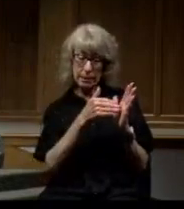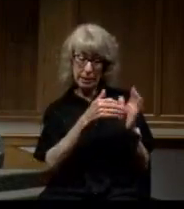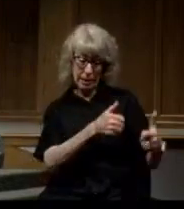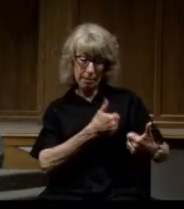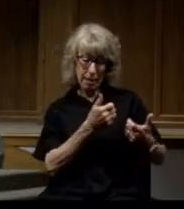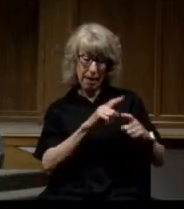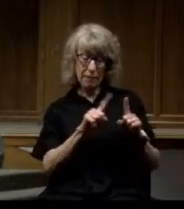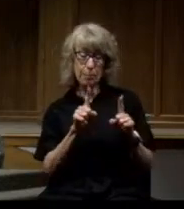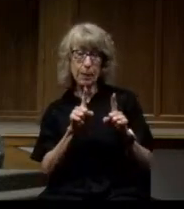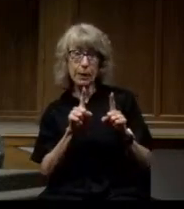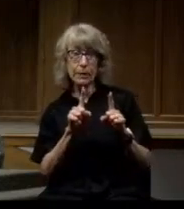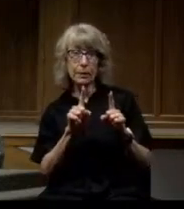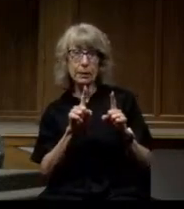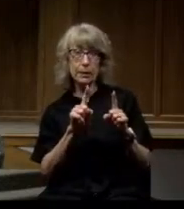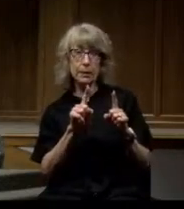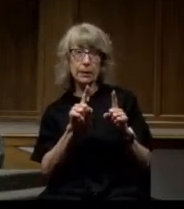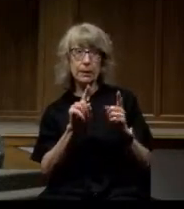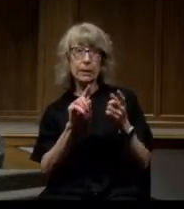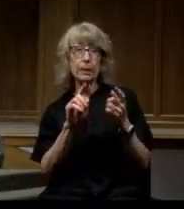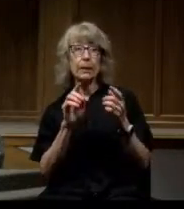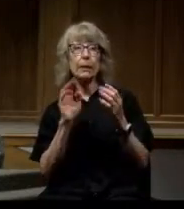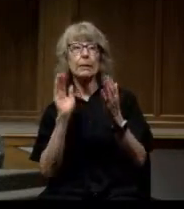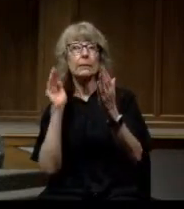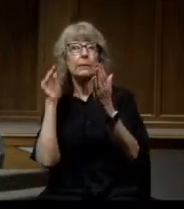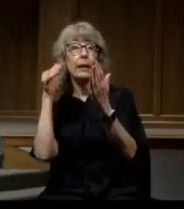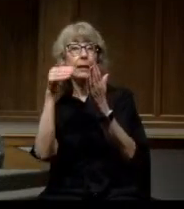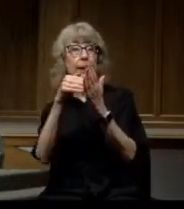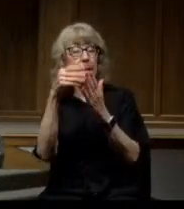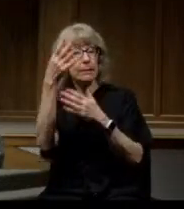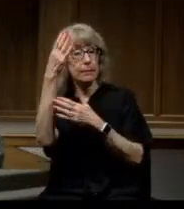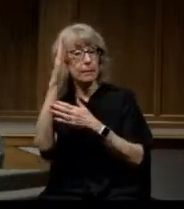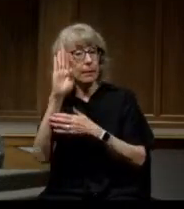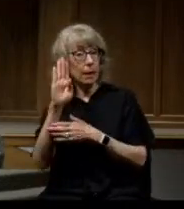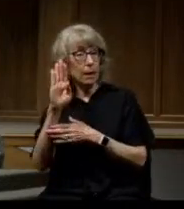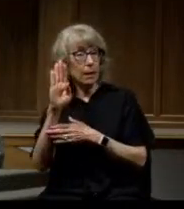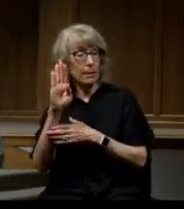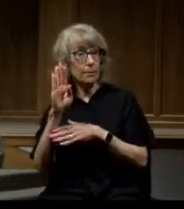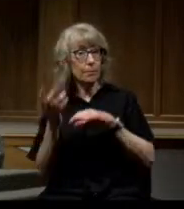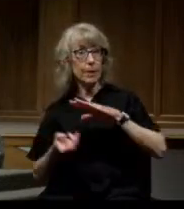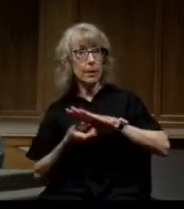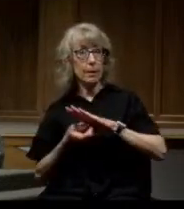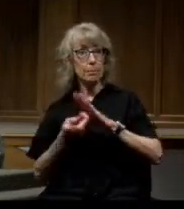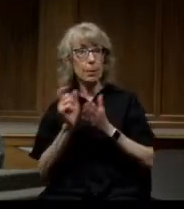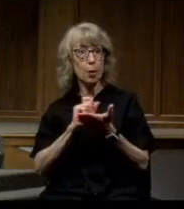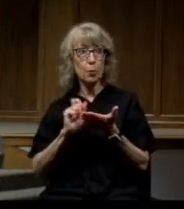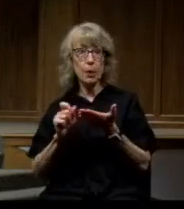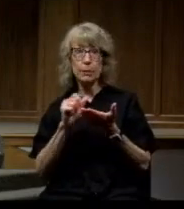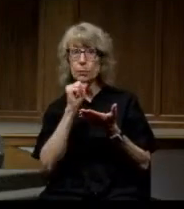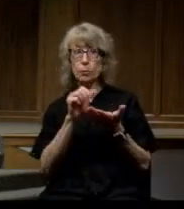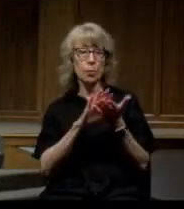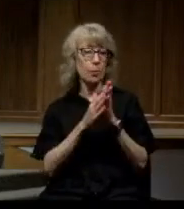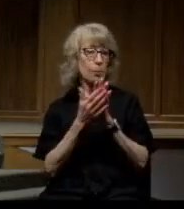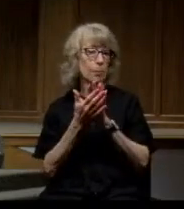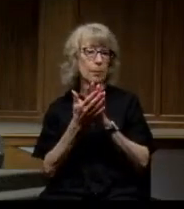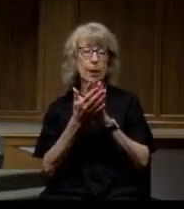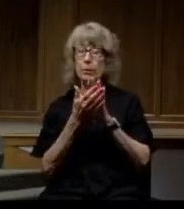let the sun go down while you are angry, and do not give the devil a foothold." In other